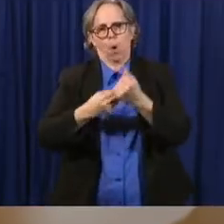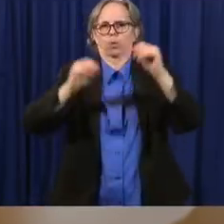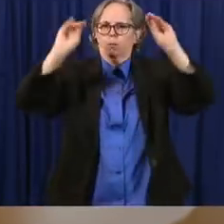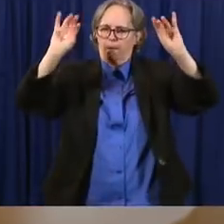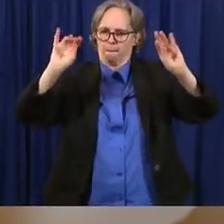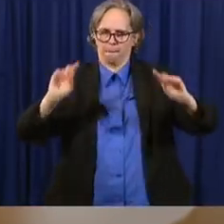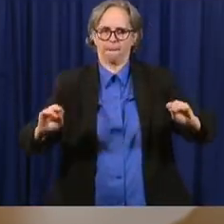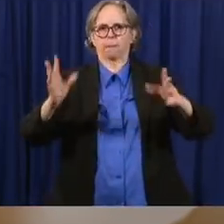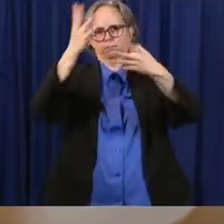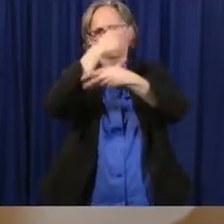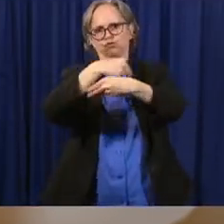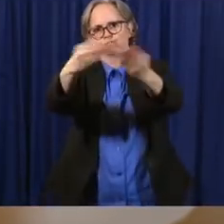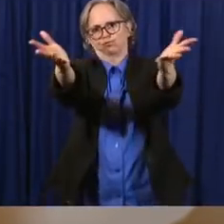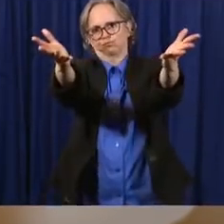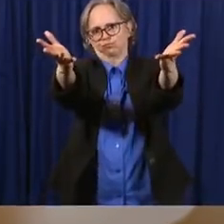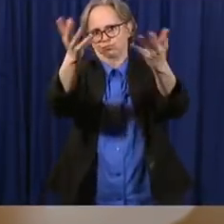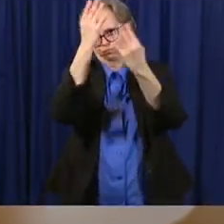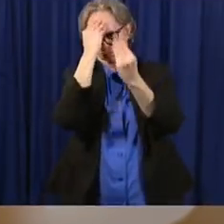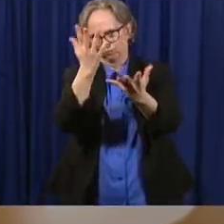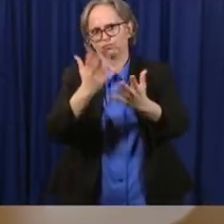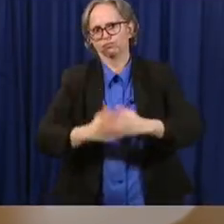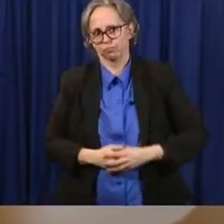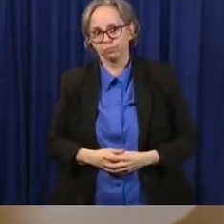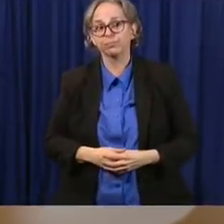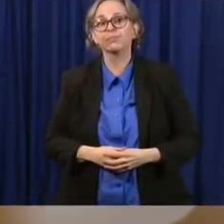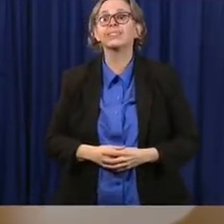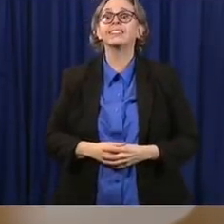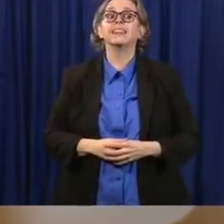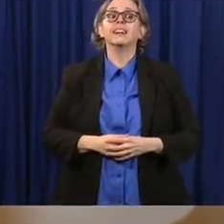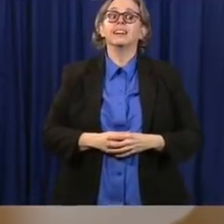Let me talk about some good news.